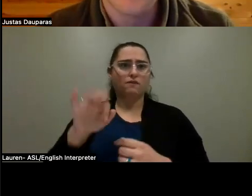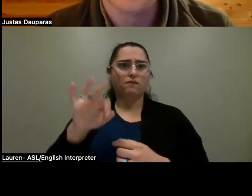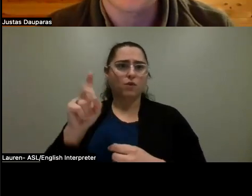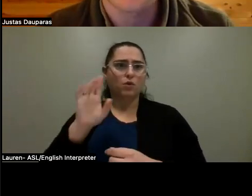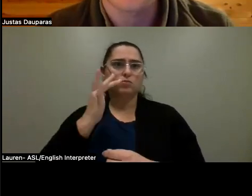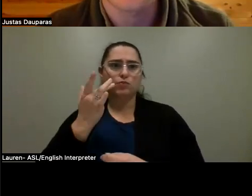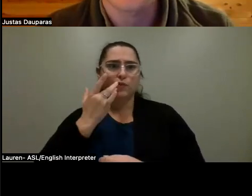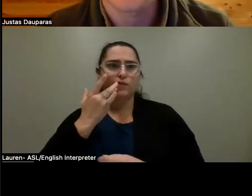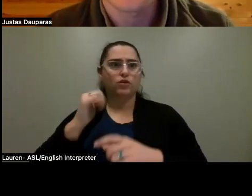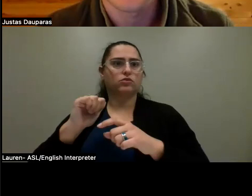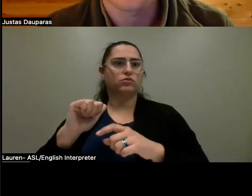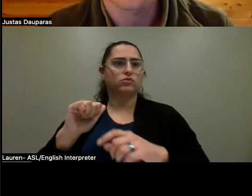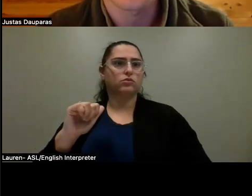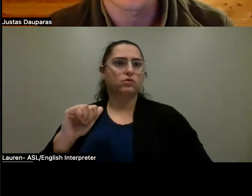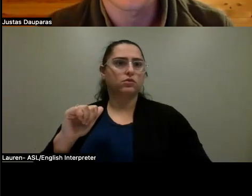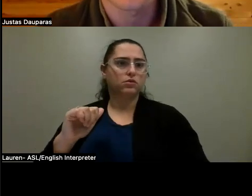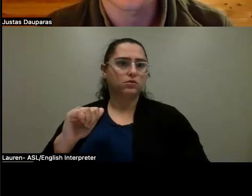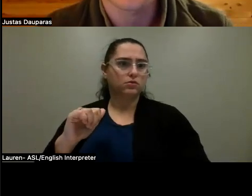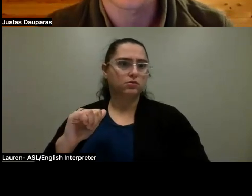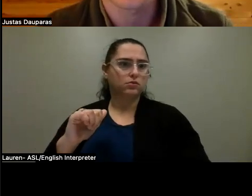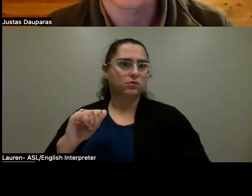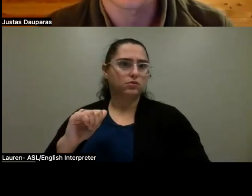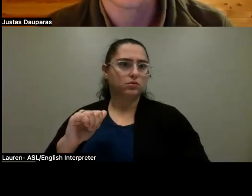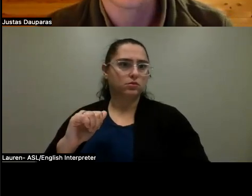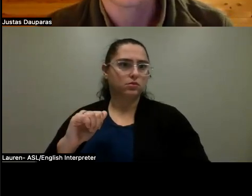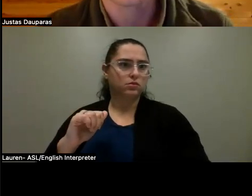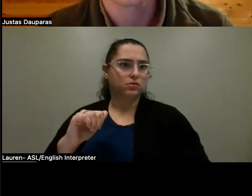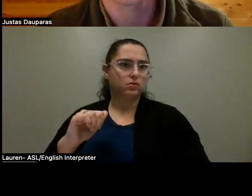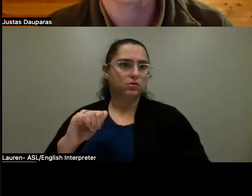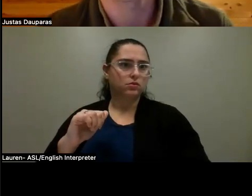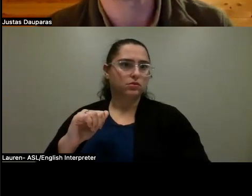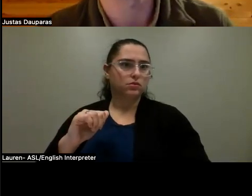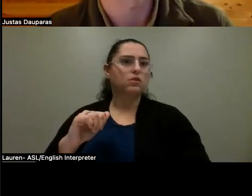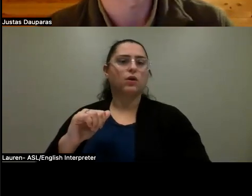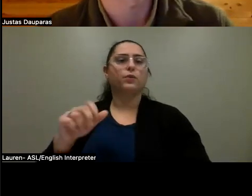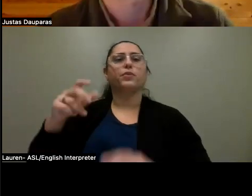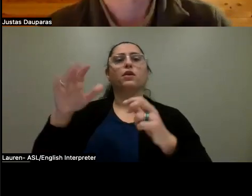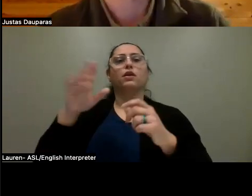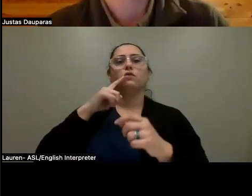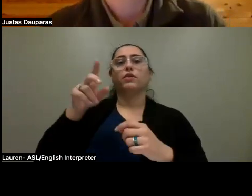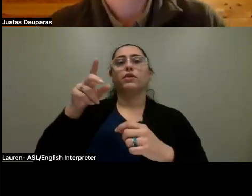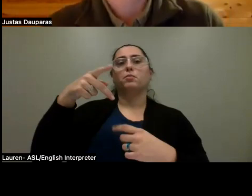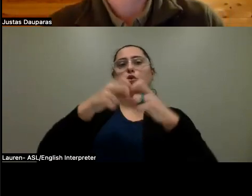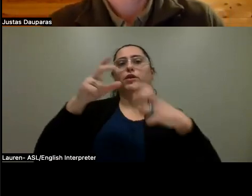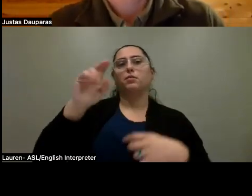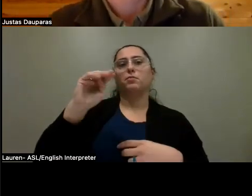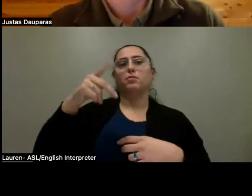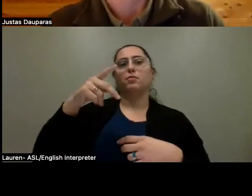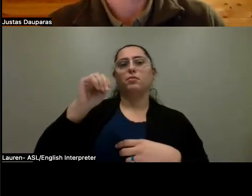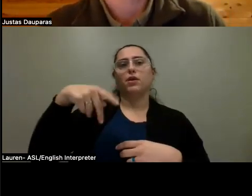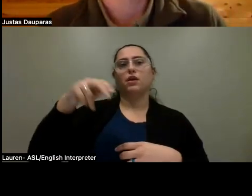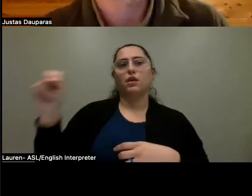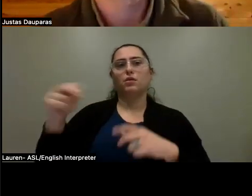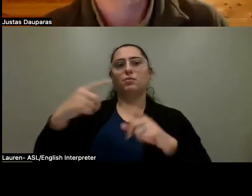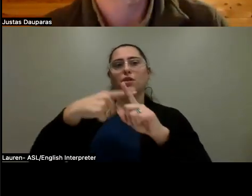different model noise levels and the AlphaFold PLDT of the ProteinMPNN plus fascialized protocol? I'm not